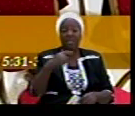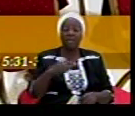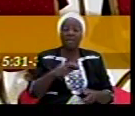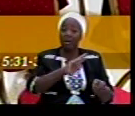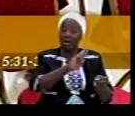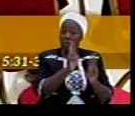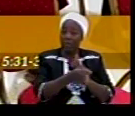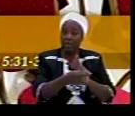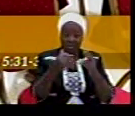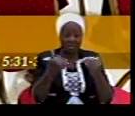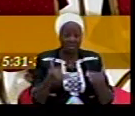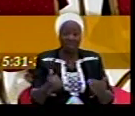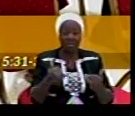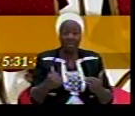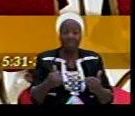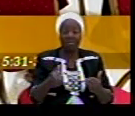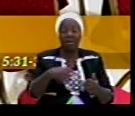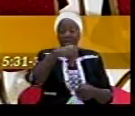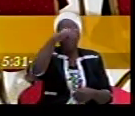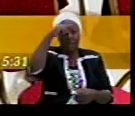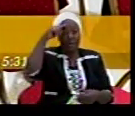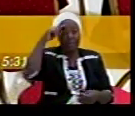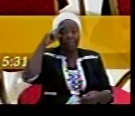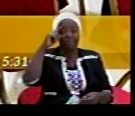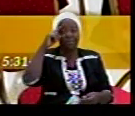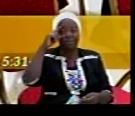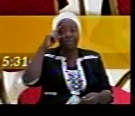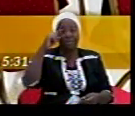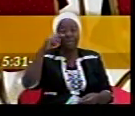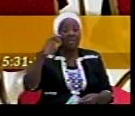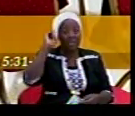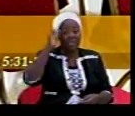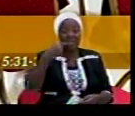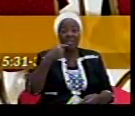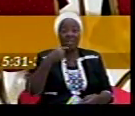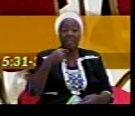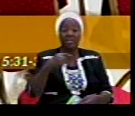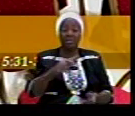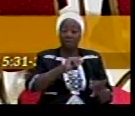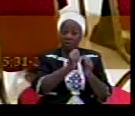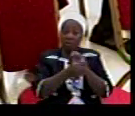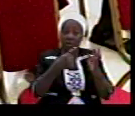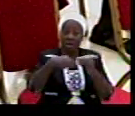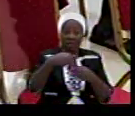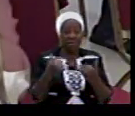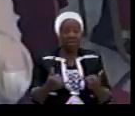now. Because, it says, turn around now.